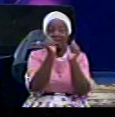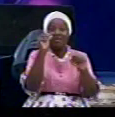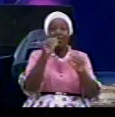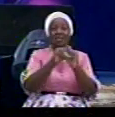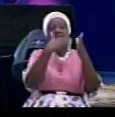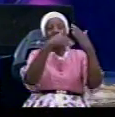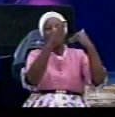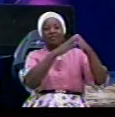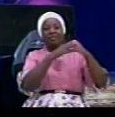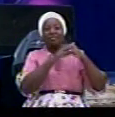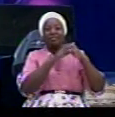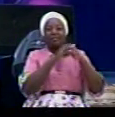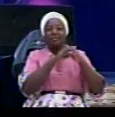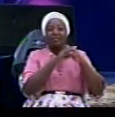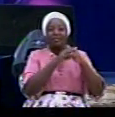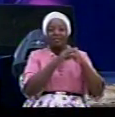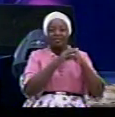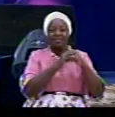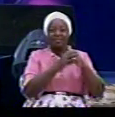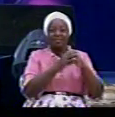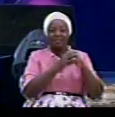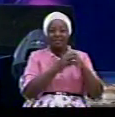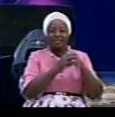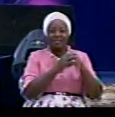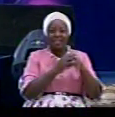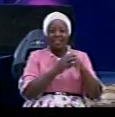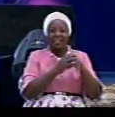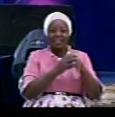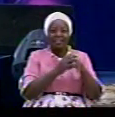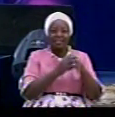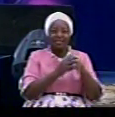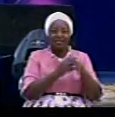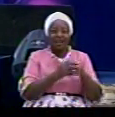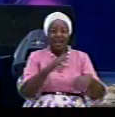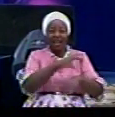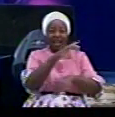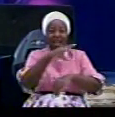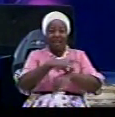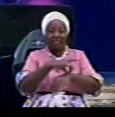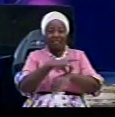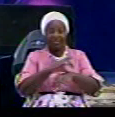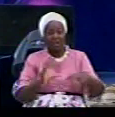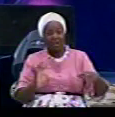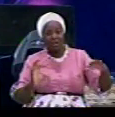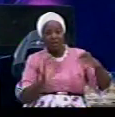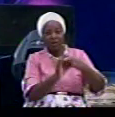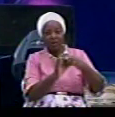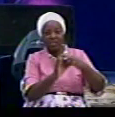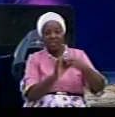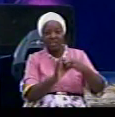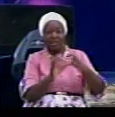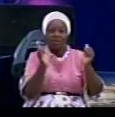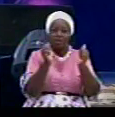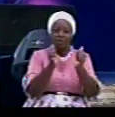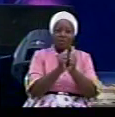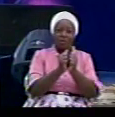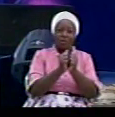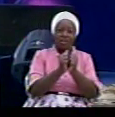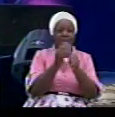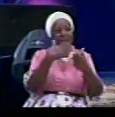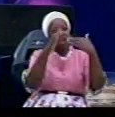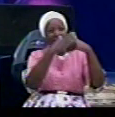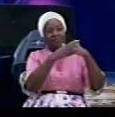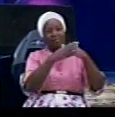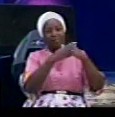heaven. Earth connected with heaven by the key. And